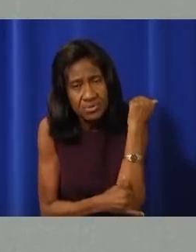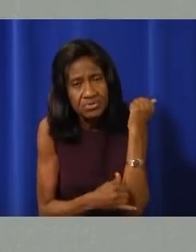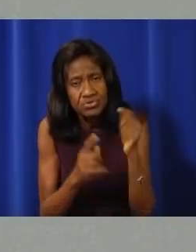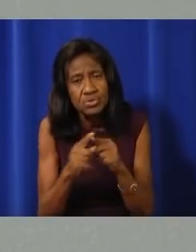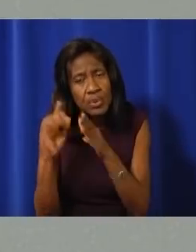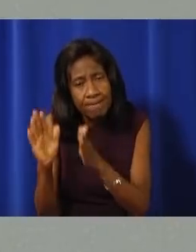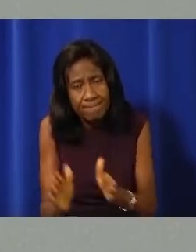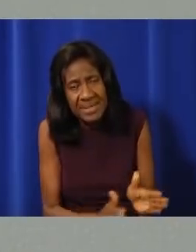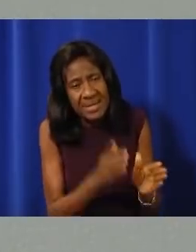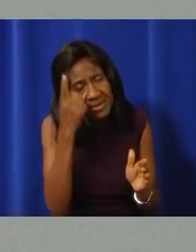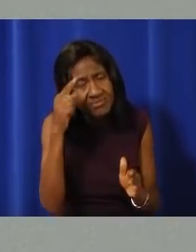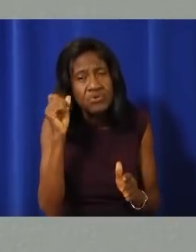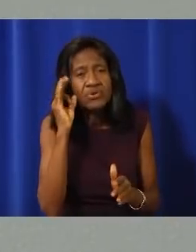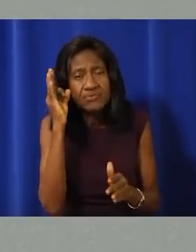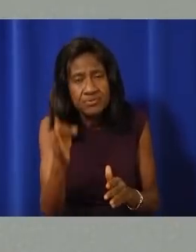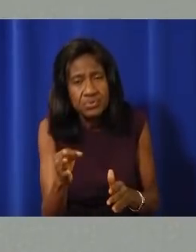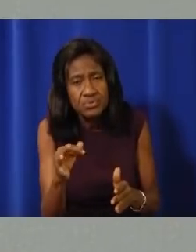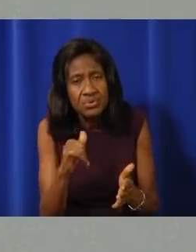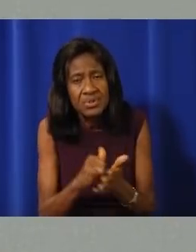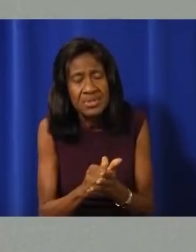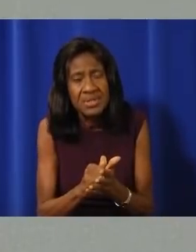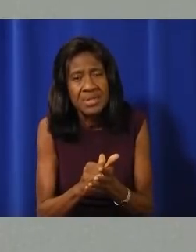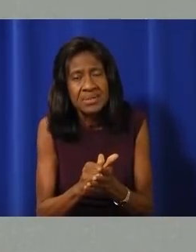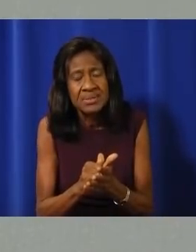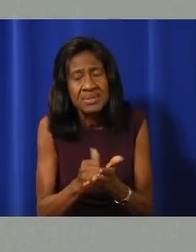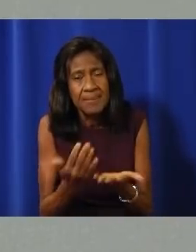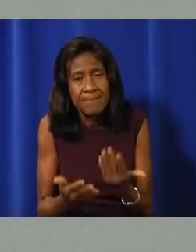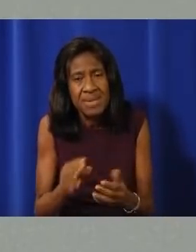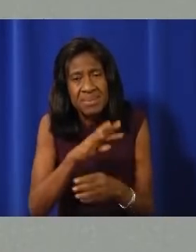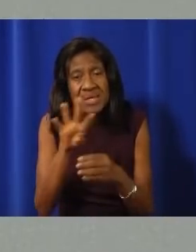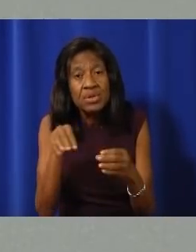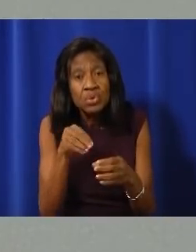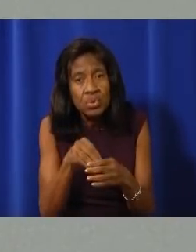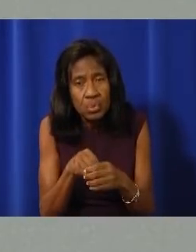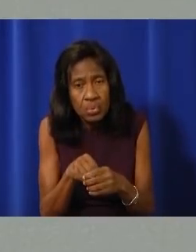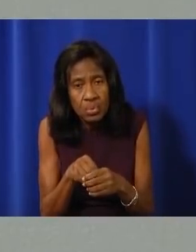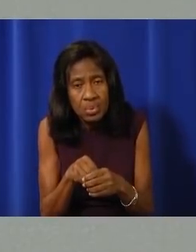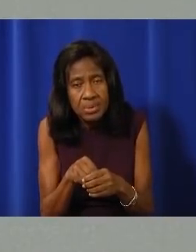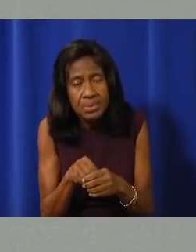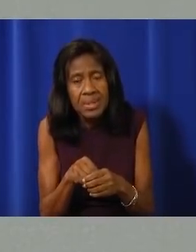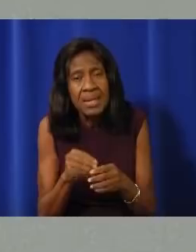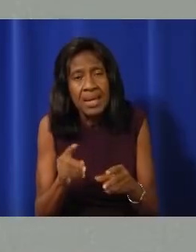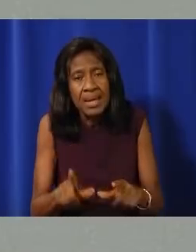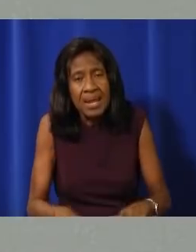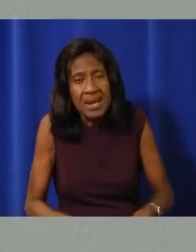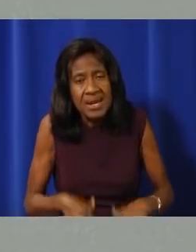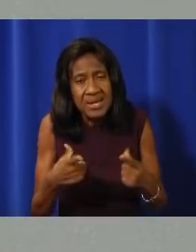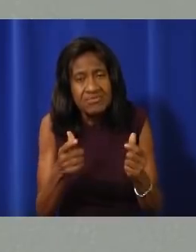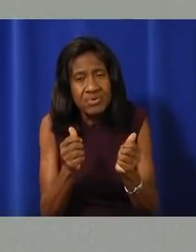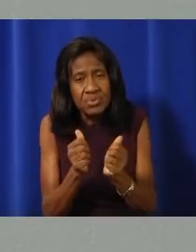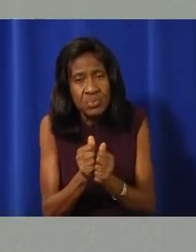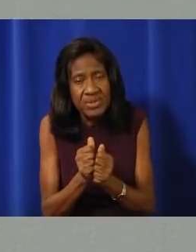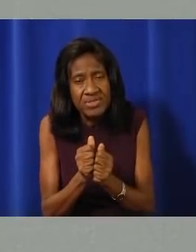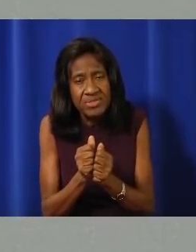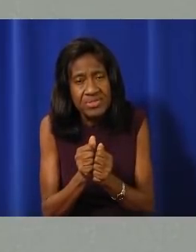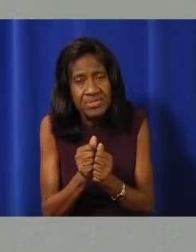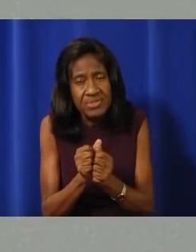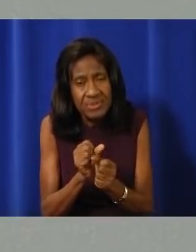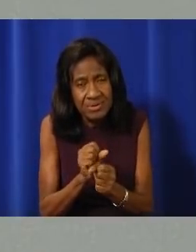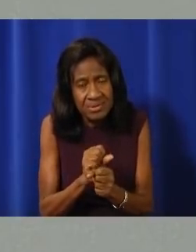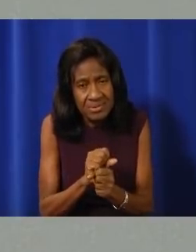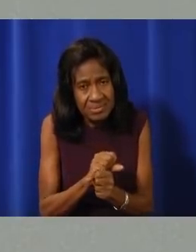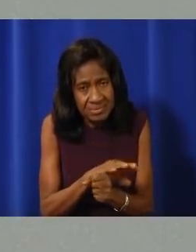might include, for some time, having to live with a virus, live with a